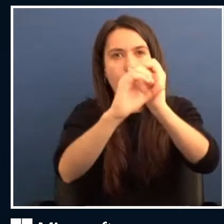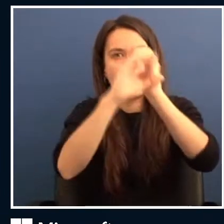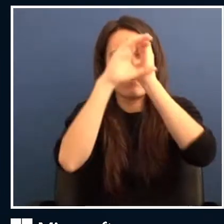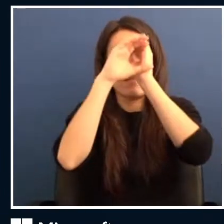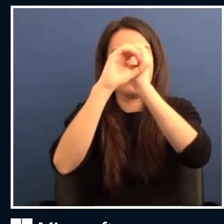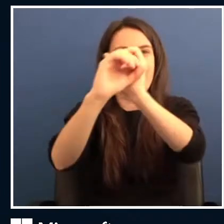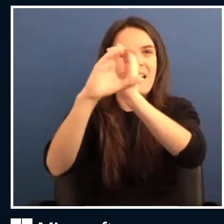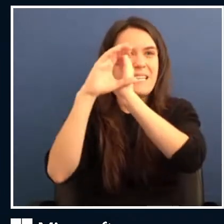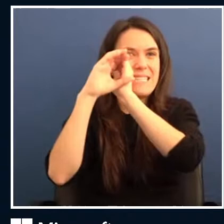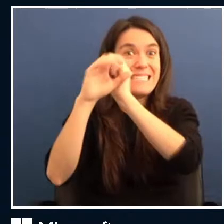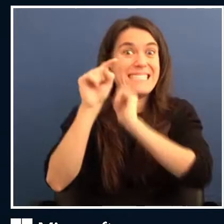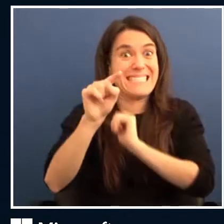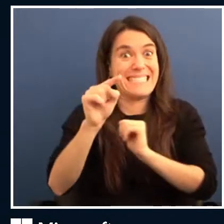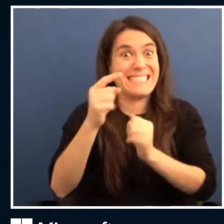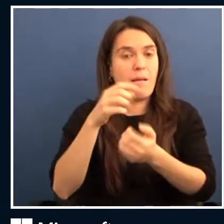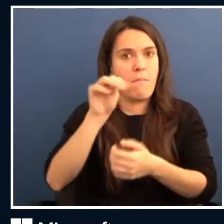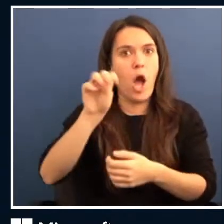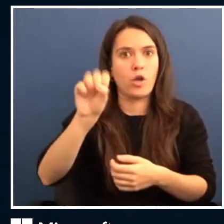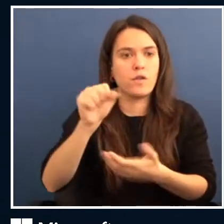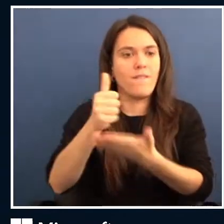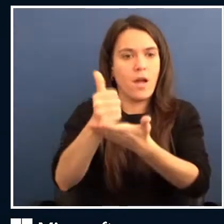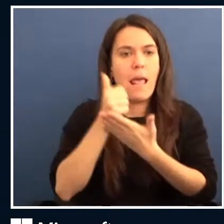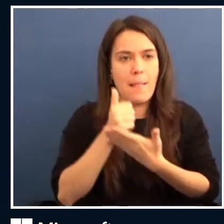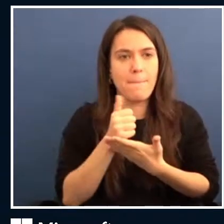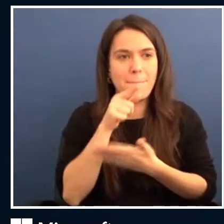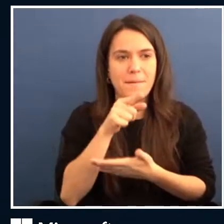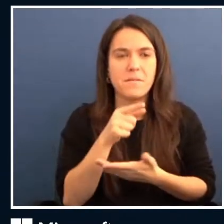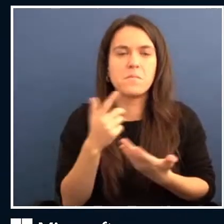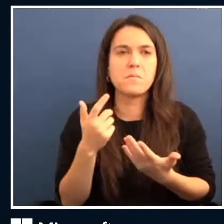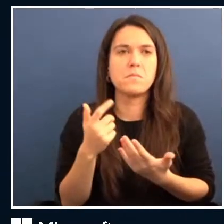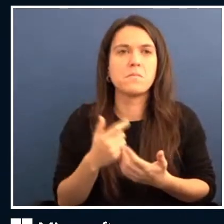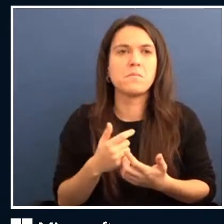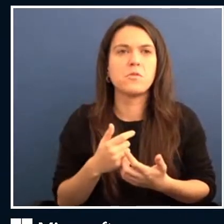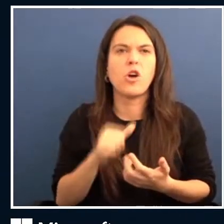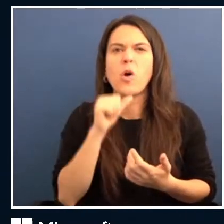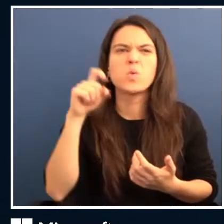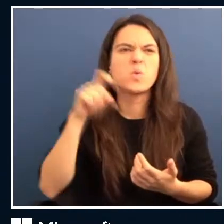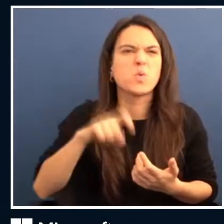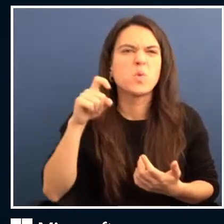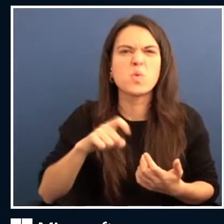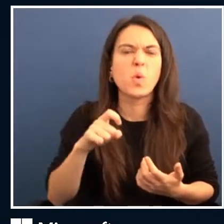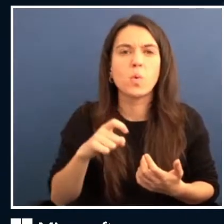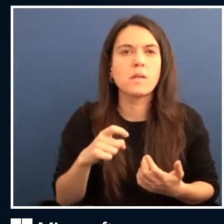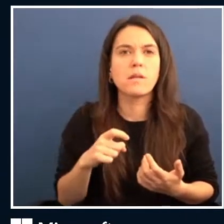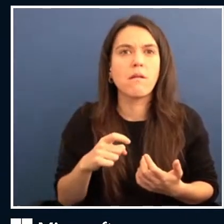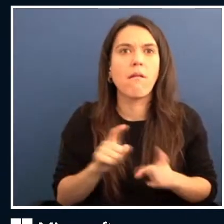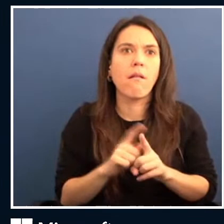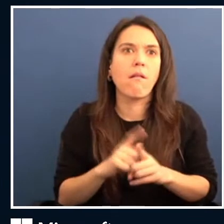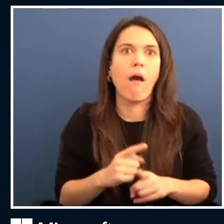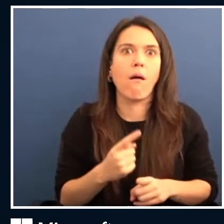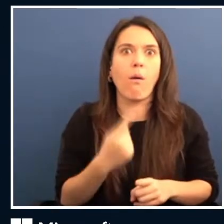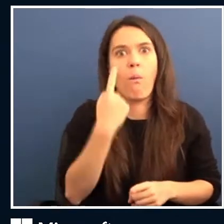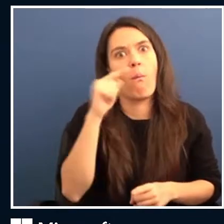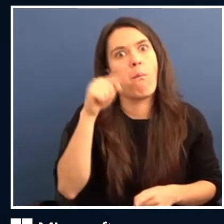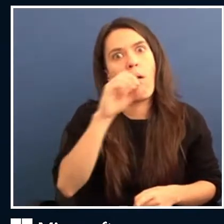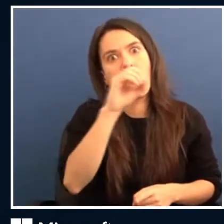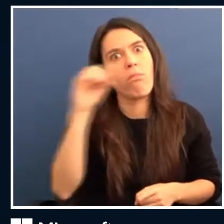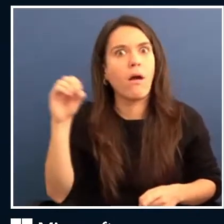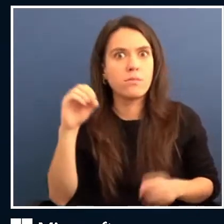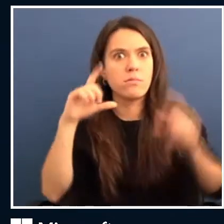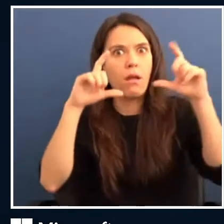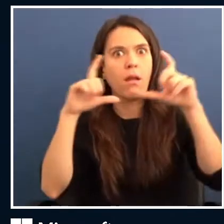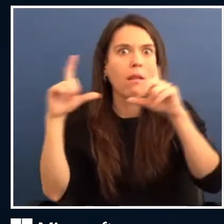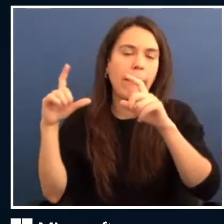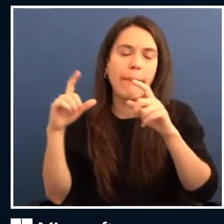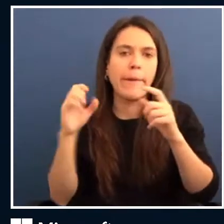helps you to do that. So you don't have to mark up like thousands of images separating birds individually. You just mark up the first frame